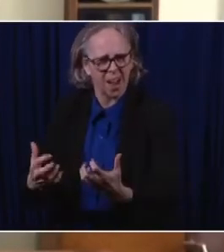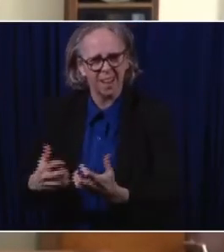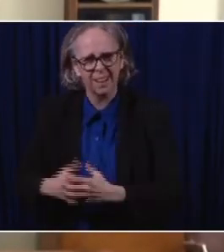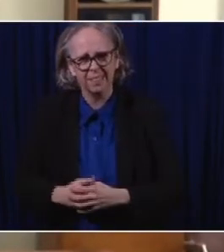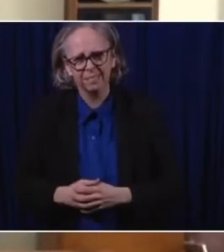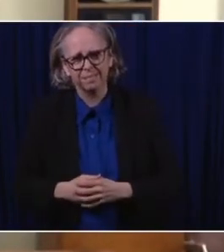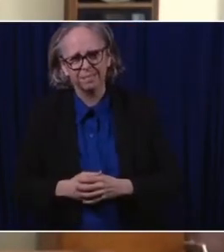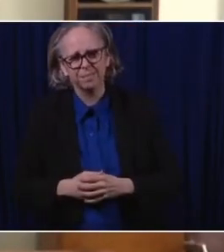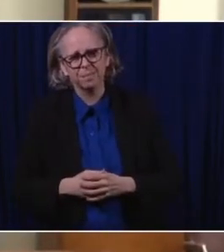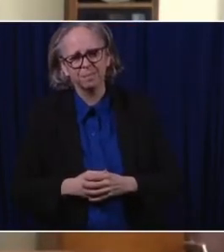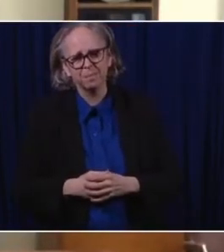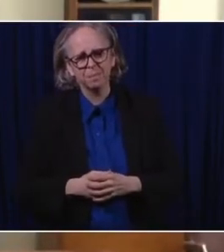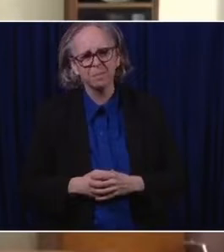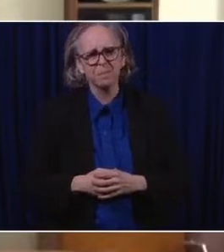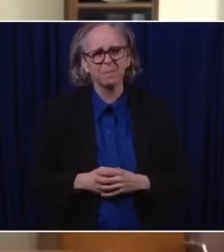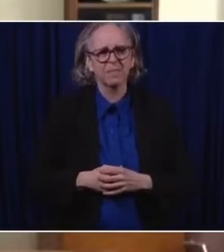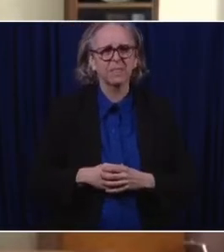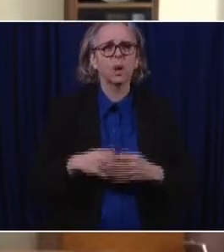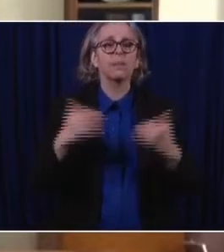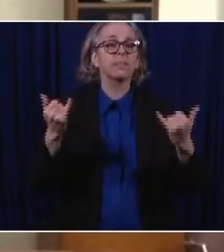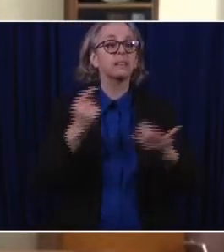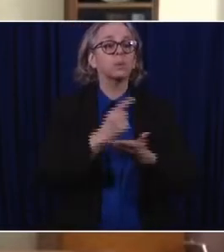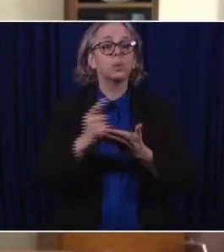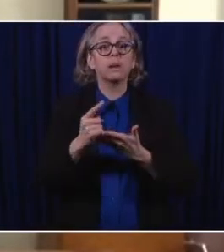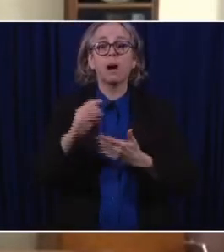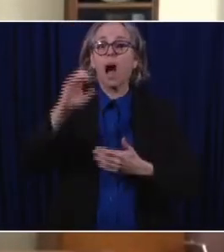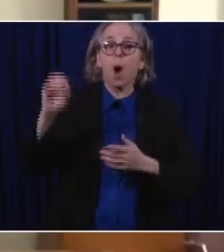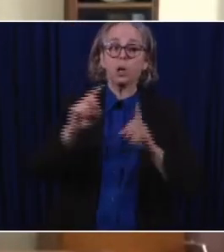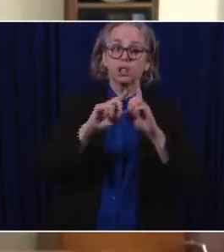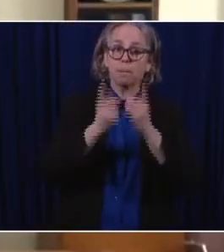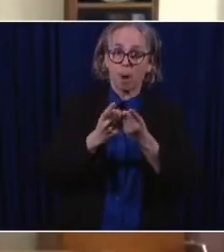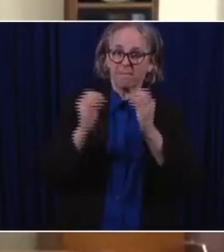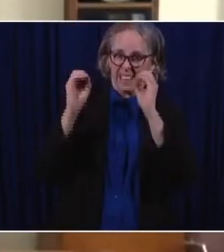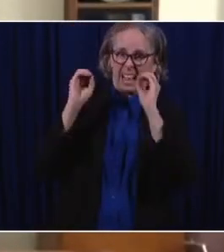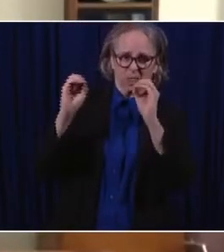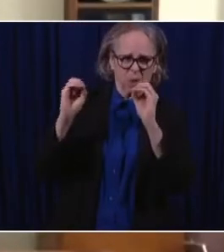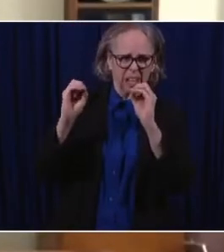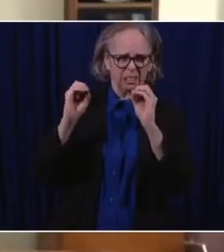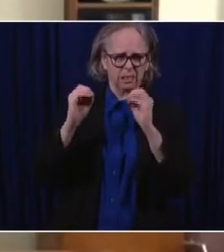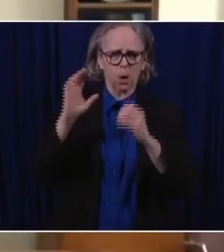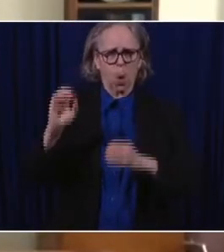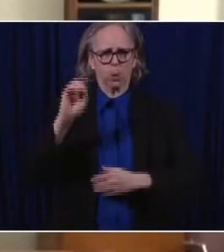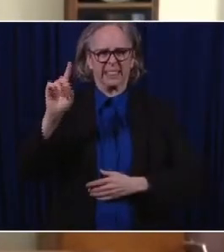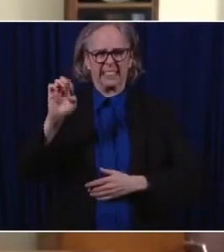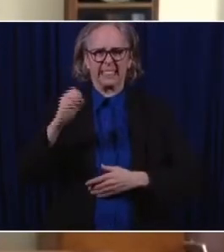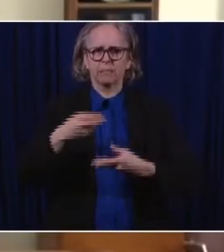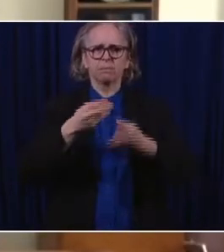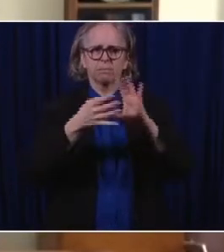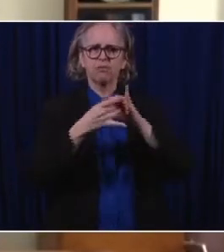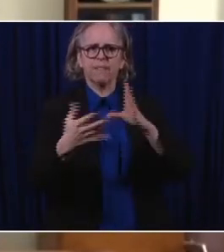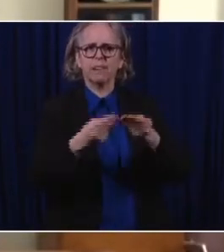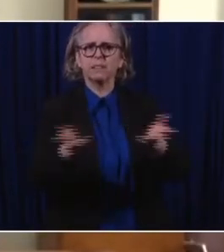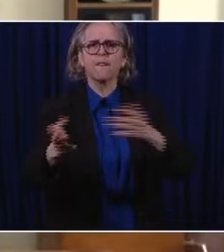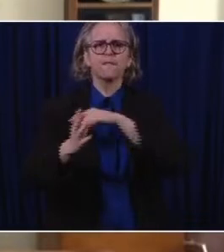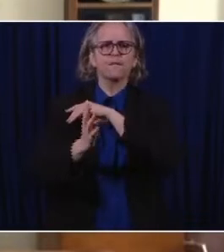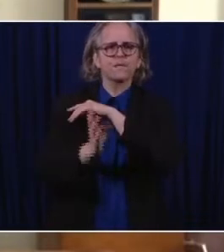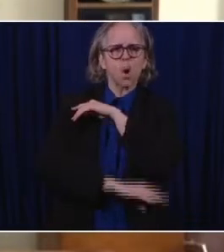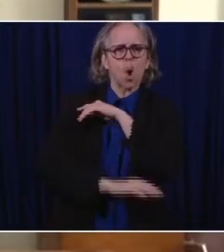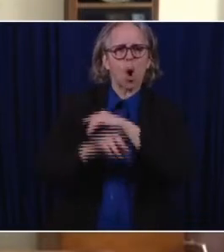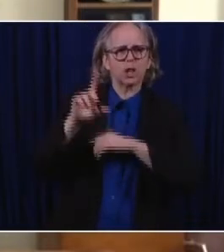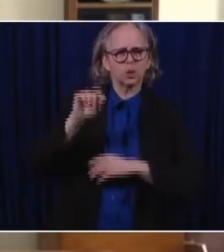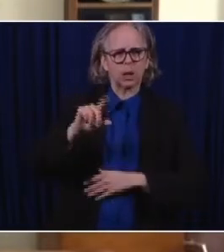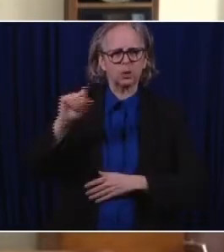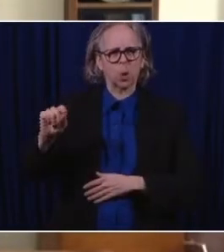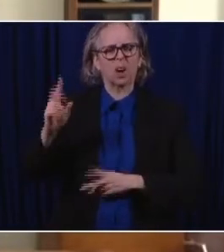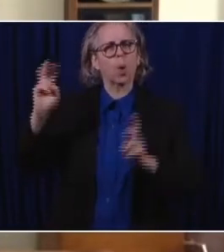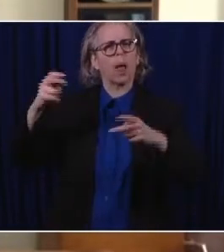of Education released its fall 2020 enrollment and assessment data. And it confirms what we